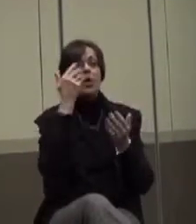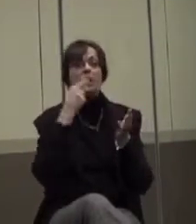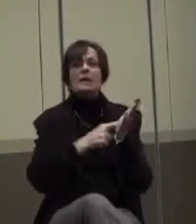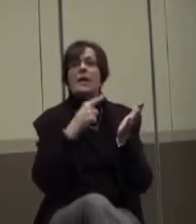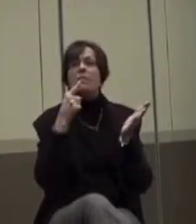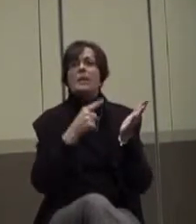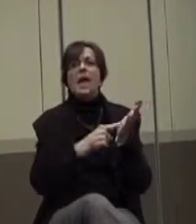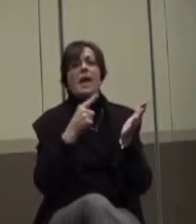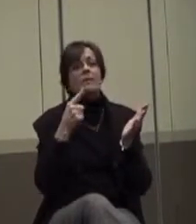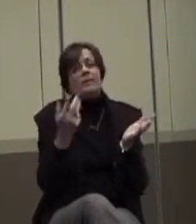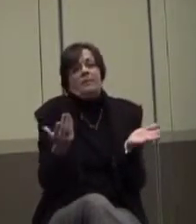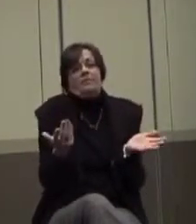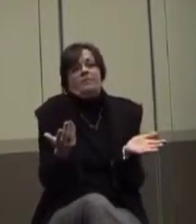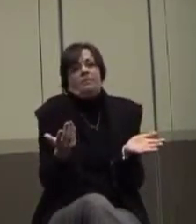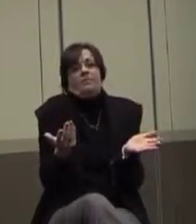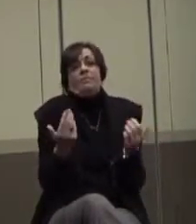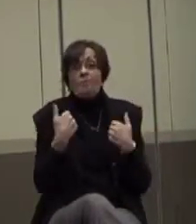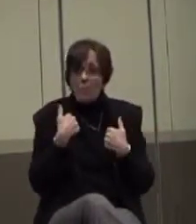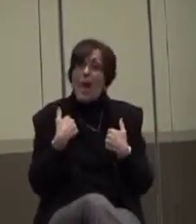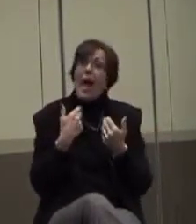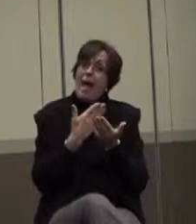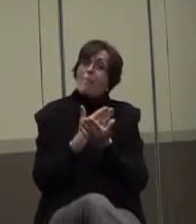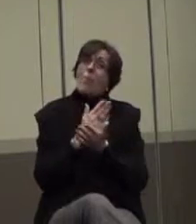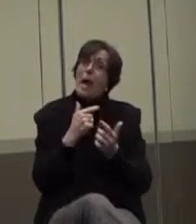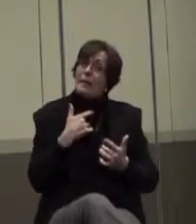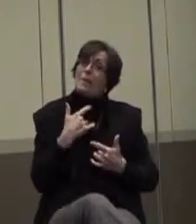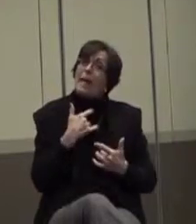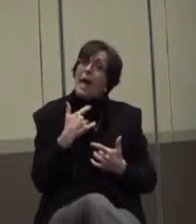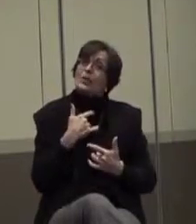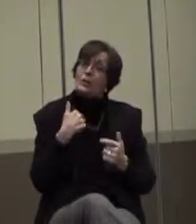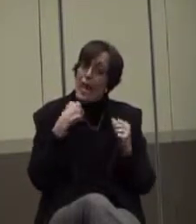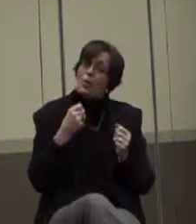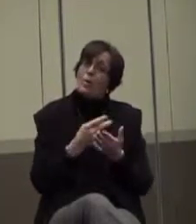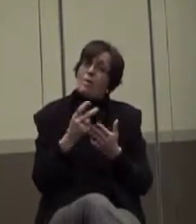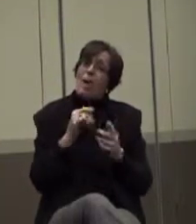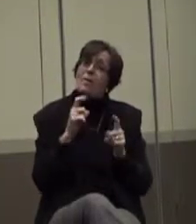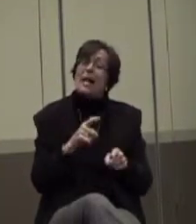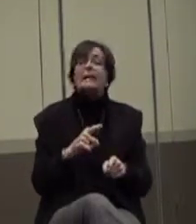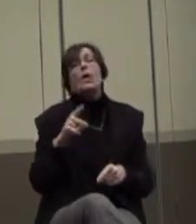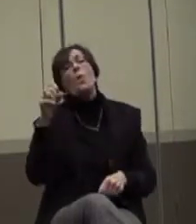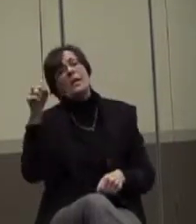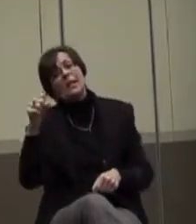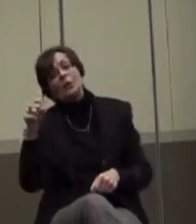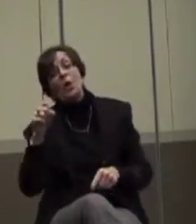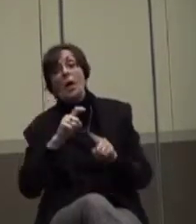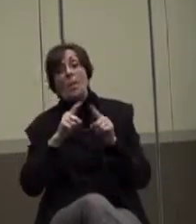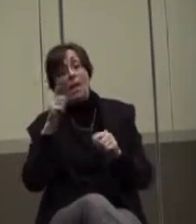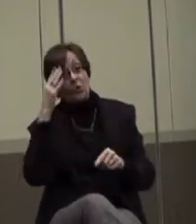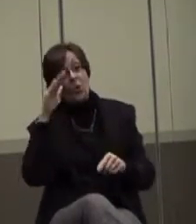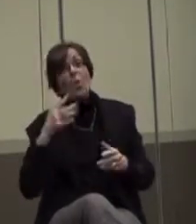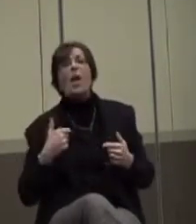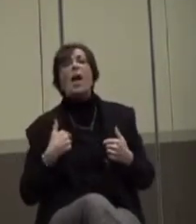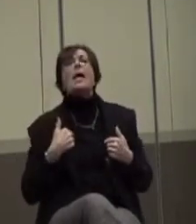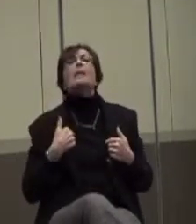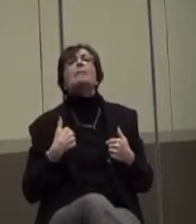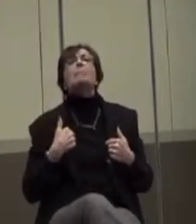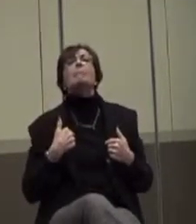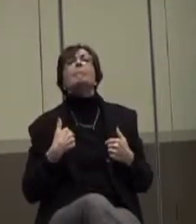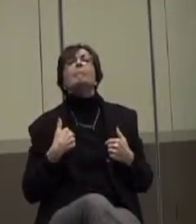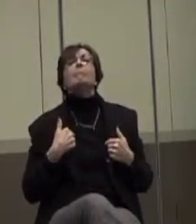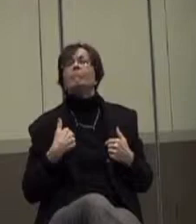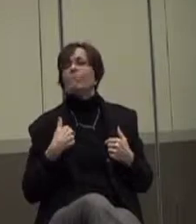sometimes I've got a right to be anxious. I could fail this test. Yes, you could. But you know what? Life will go on.